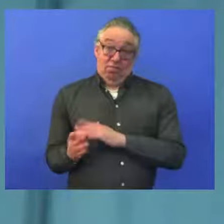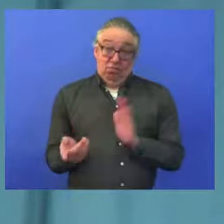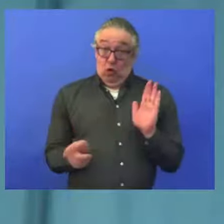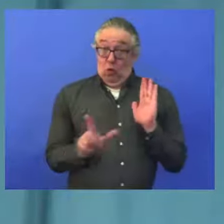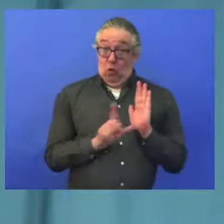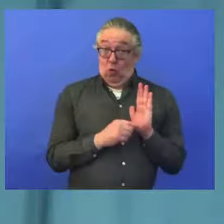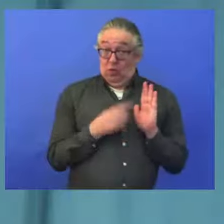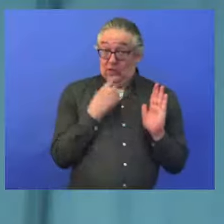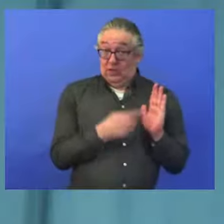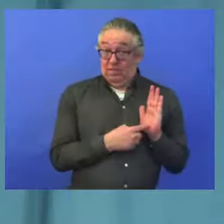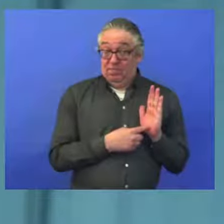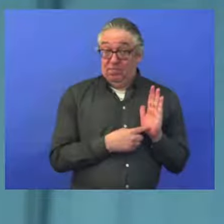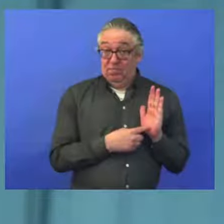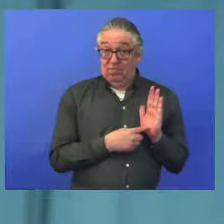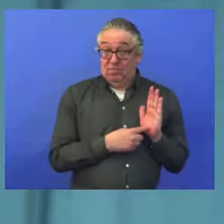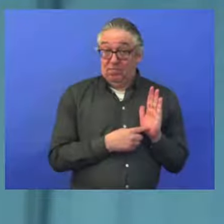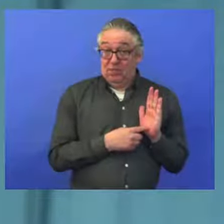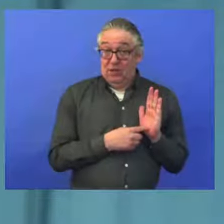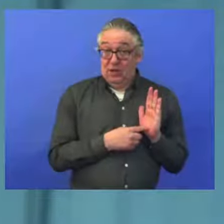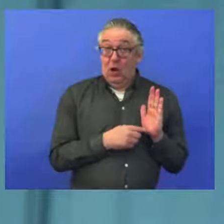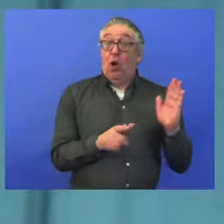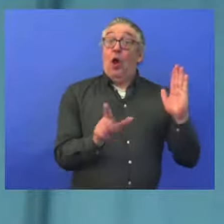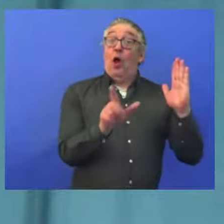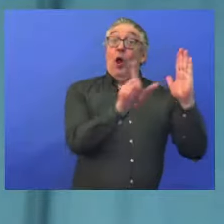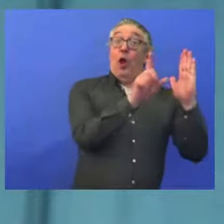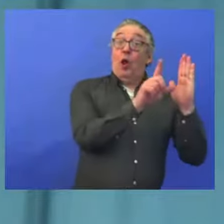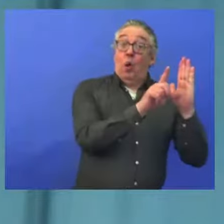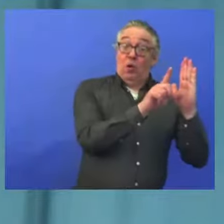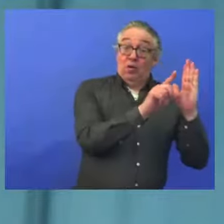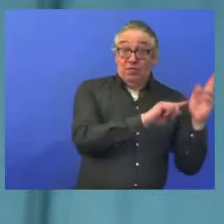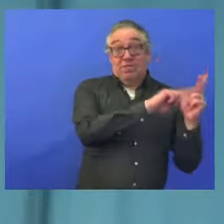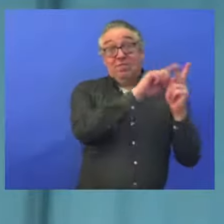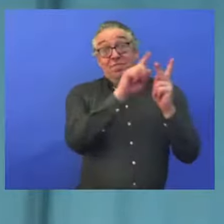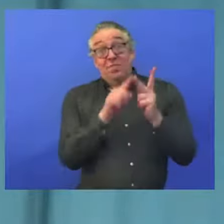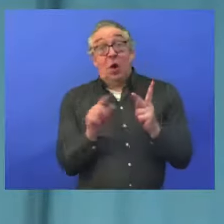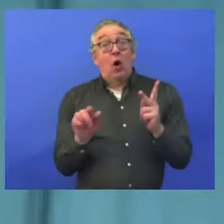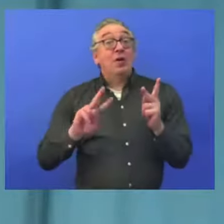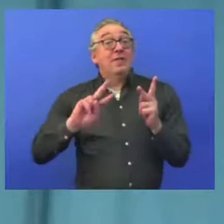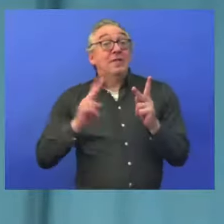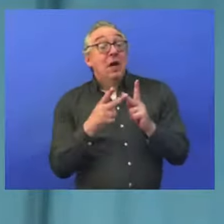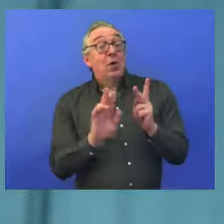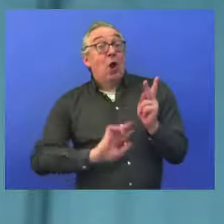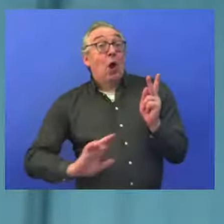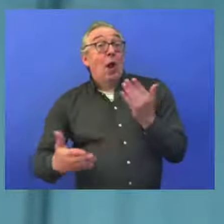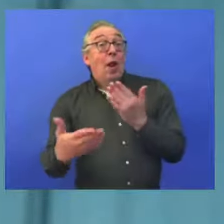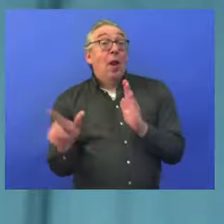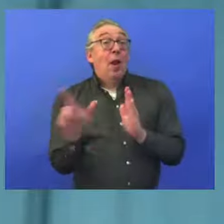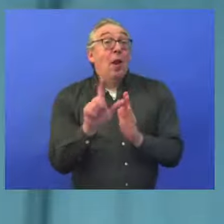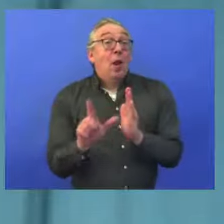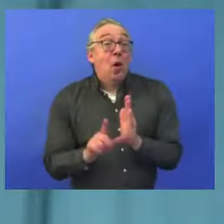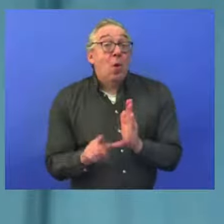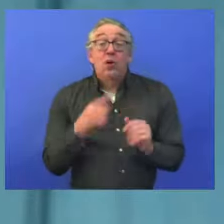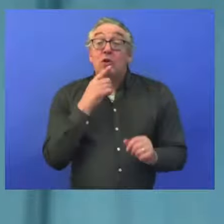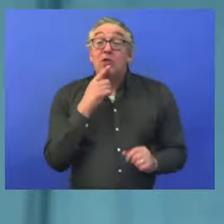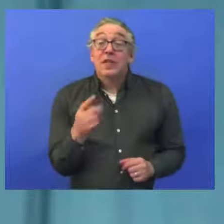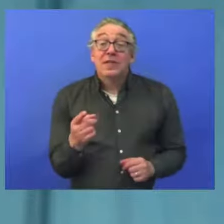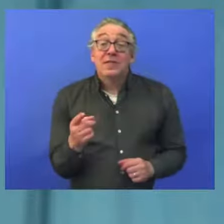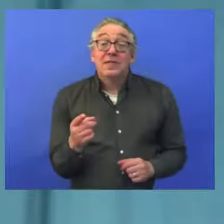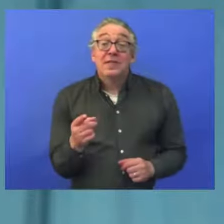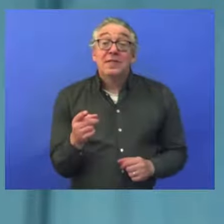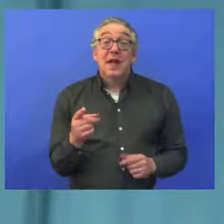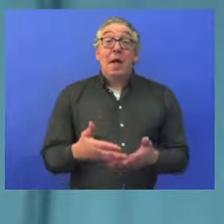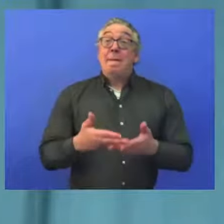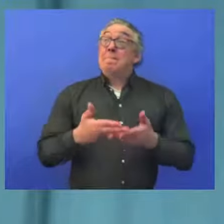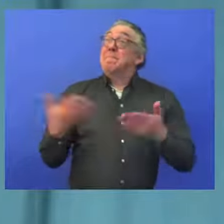that oblige to assign at least 2 or 1 or 3 spots in front of the main building, like